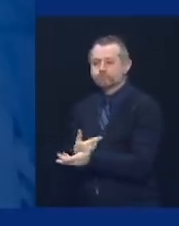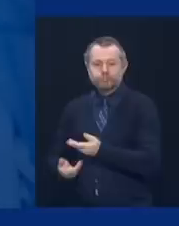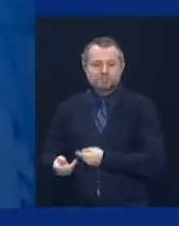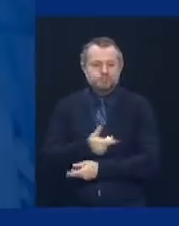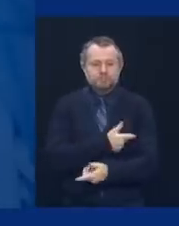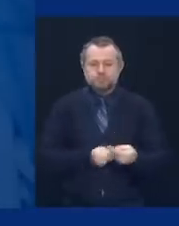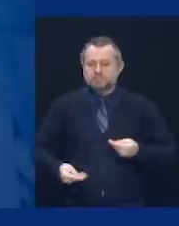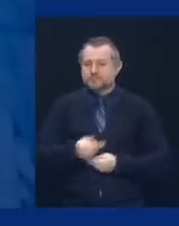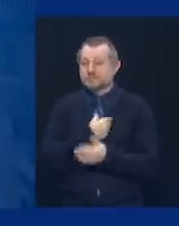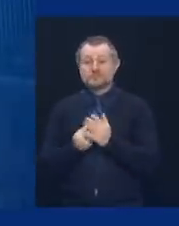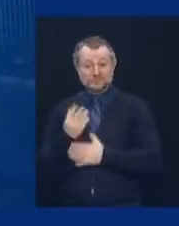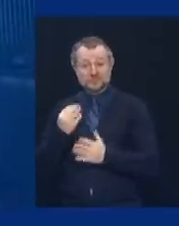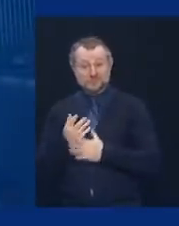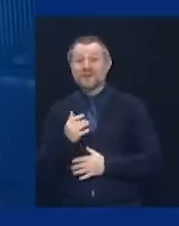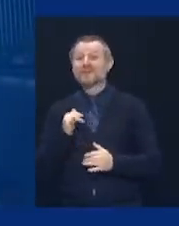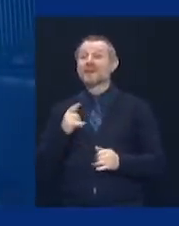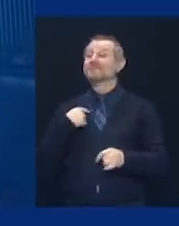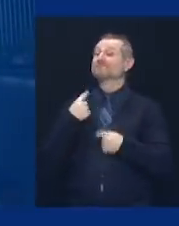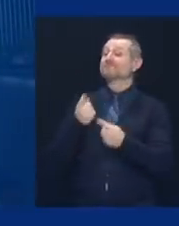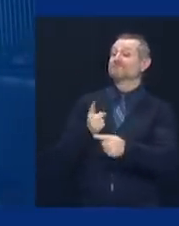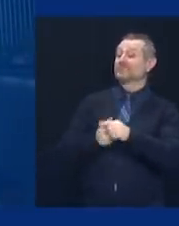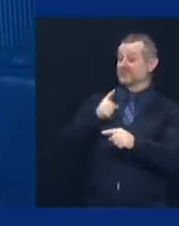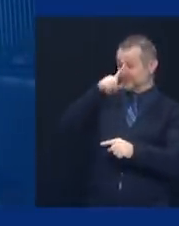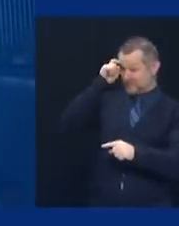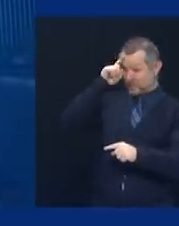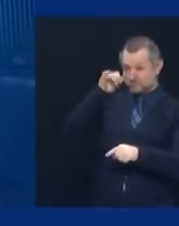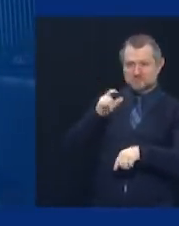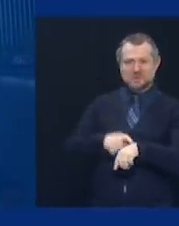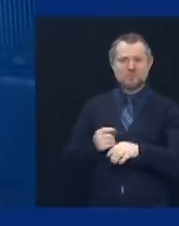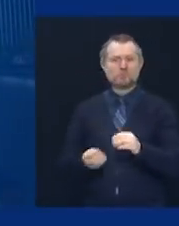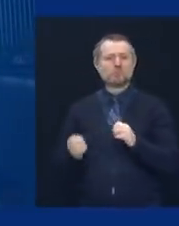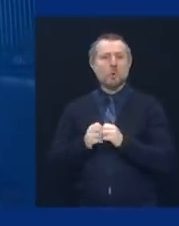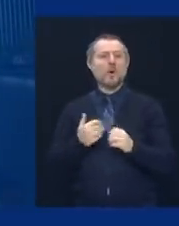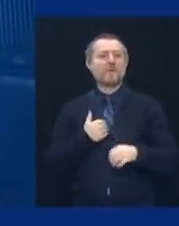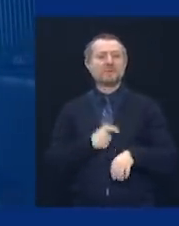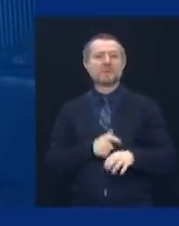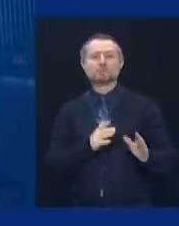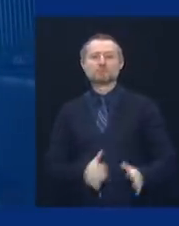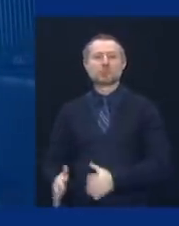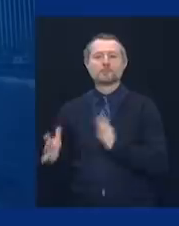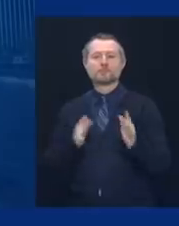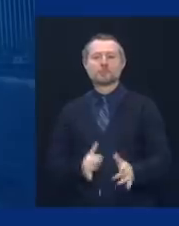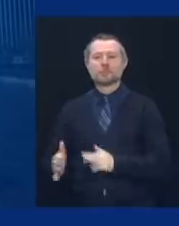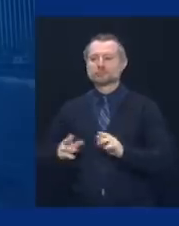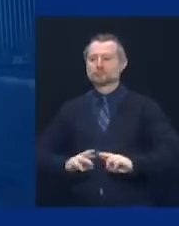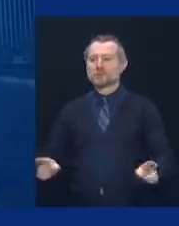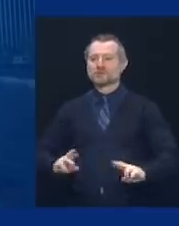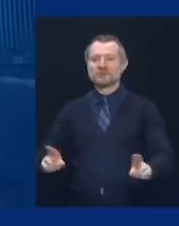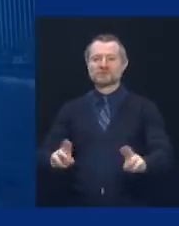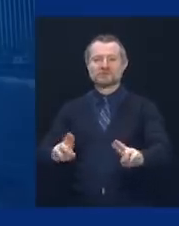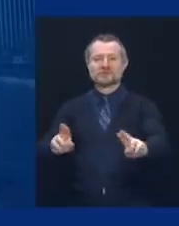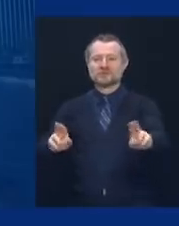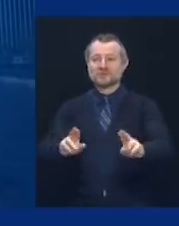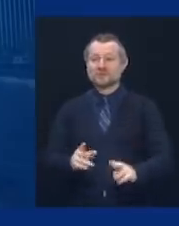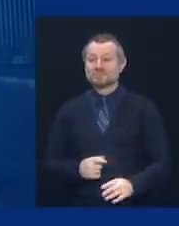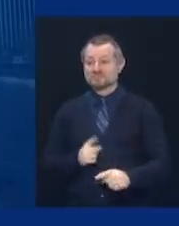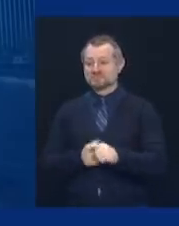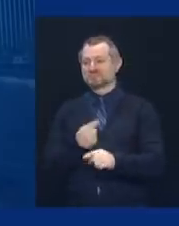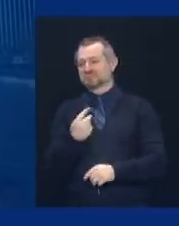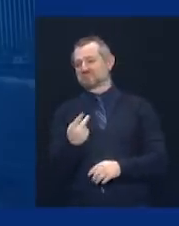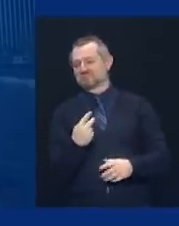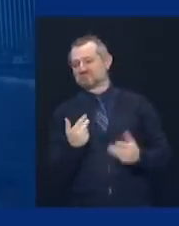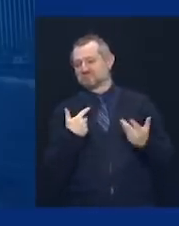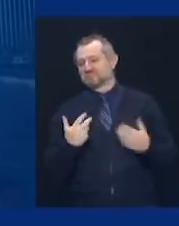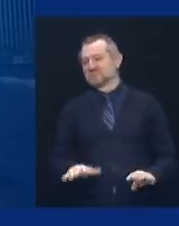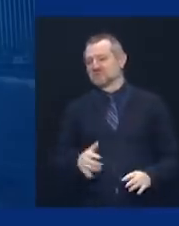we've had more time to get ready, and they've done more preparation now. And also, we've gone through this before,